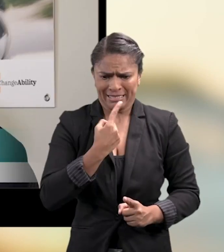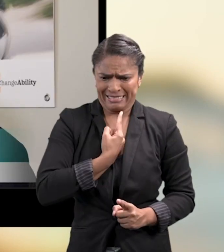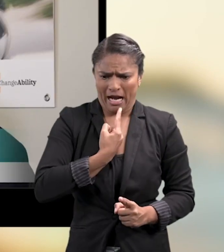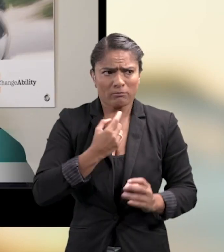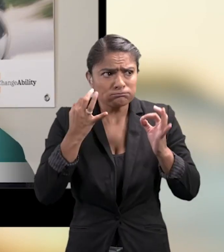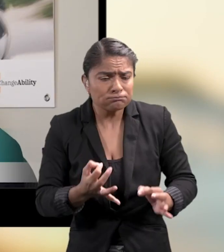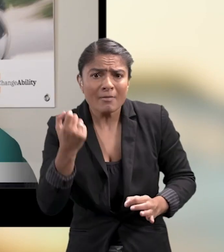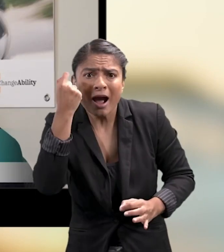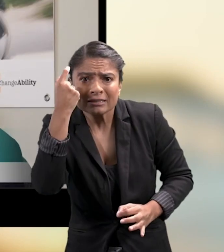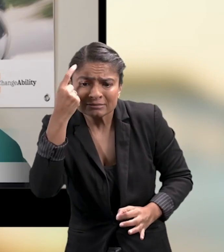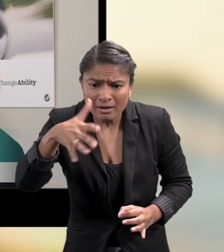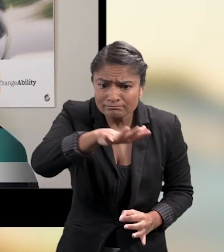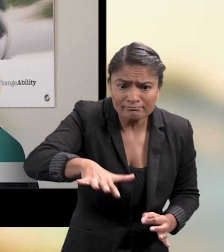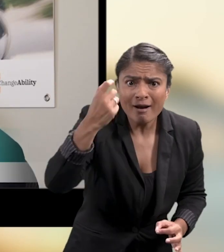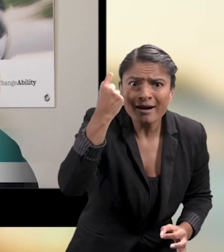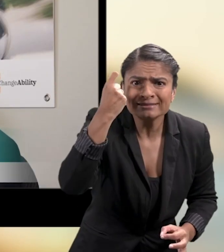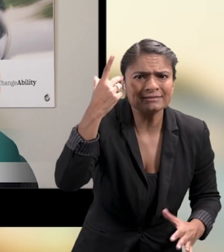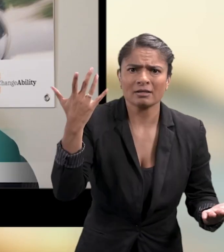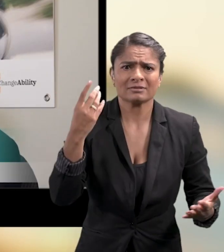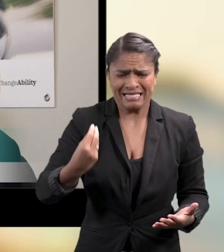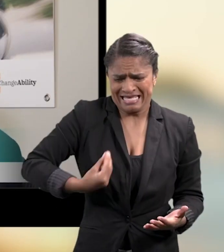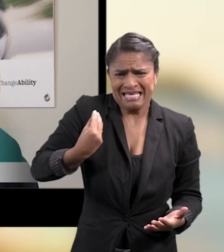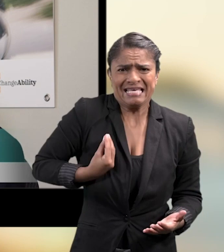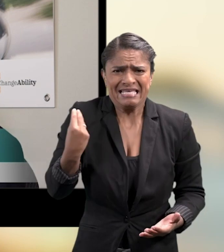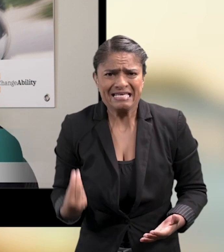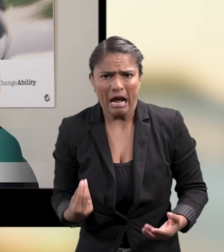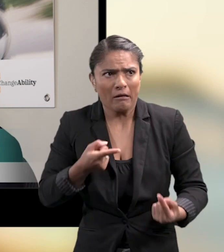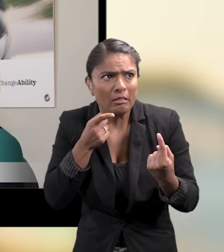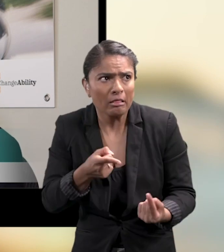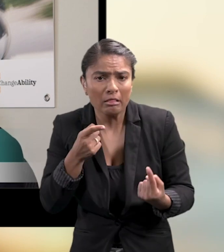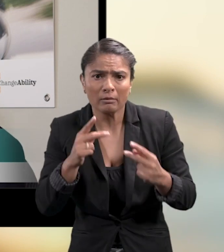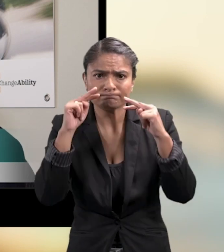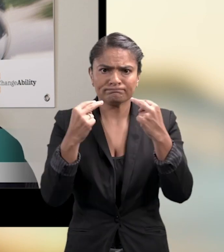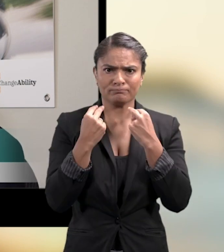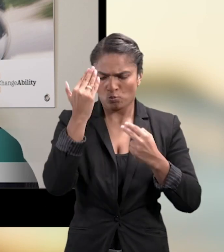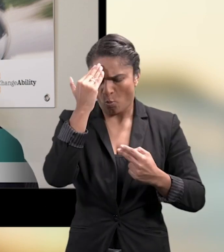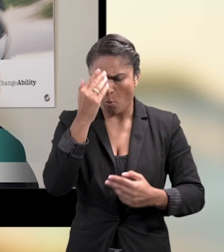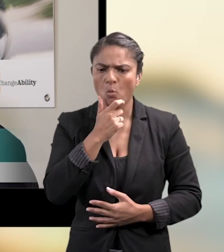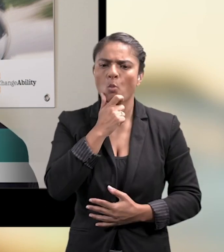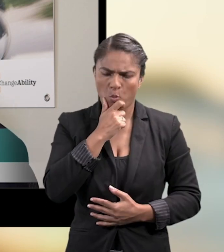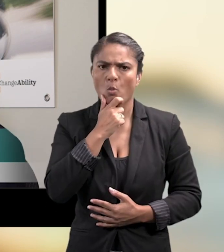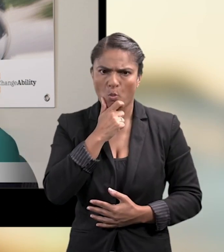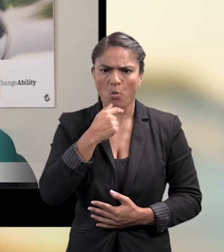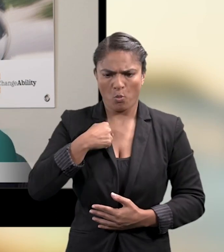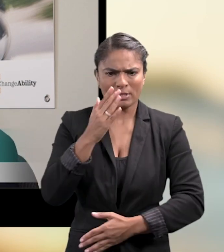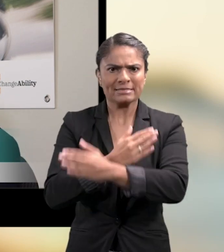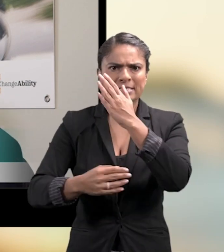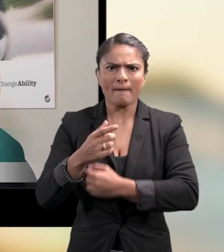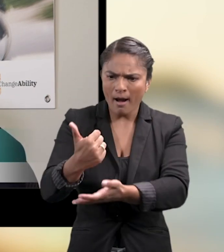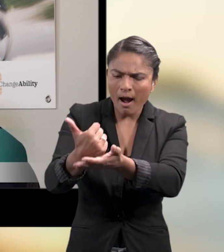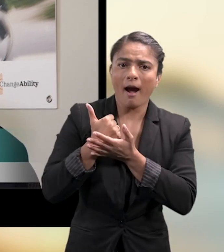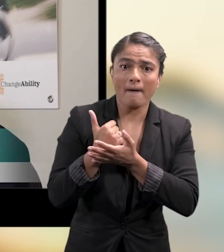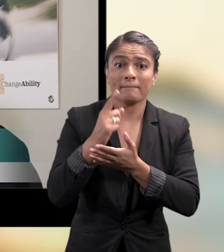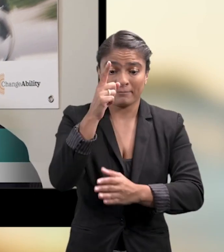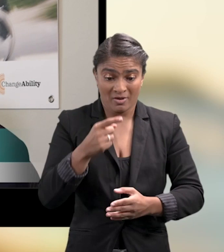Again, when I was also in primary school and high school, it's often very difficult for people, especially at a younger age, to understand more about you and to actually put in an interest. I